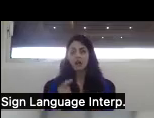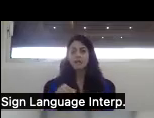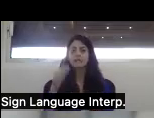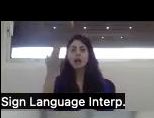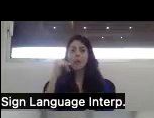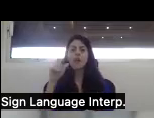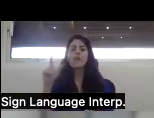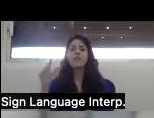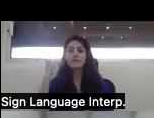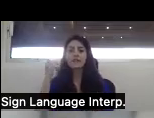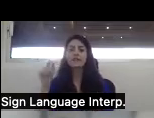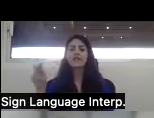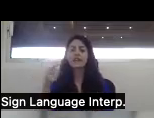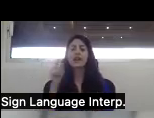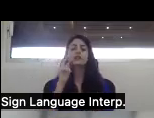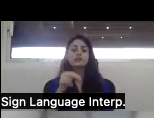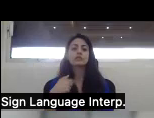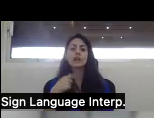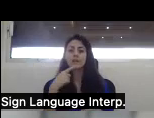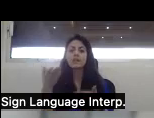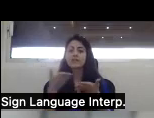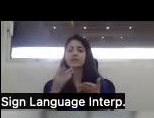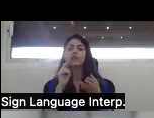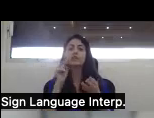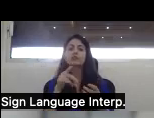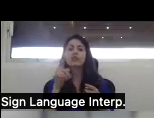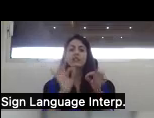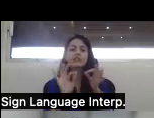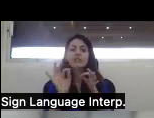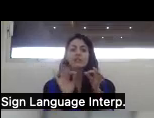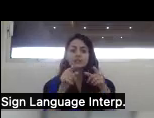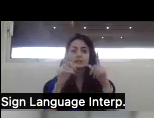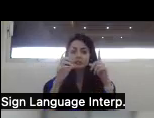of positive progress in what the National Disability Allowance